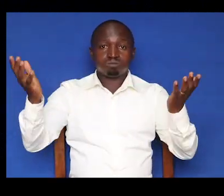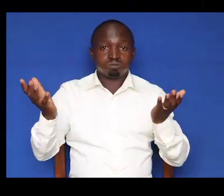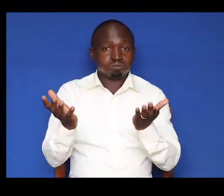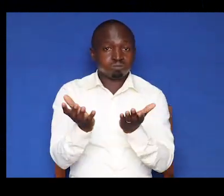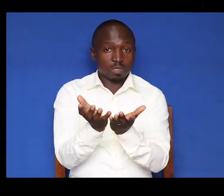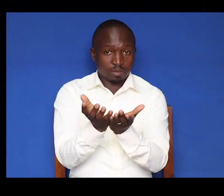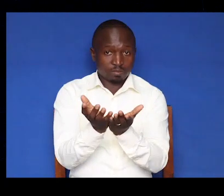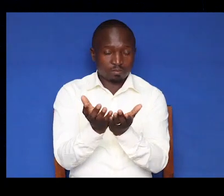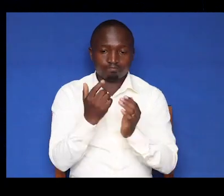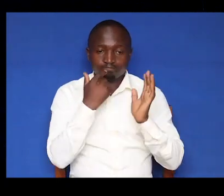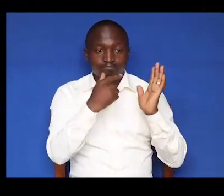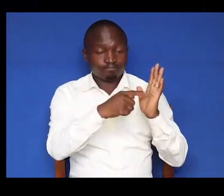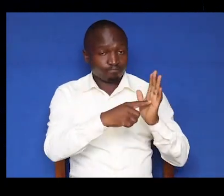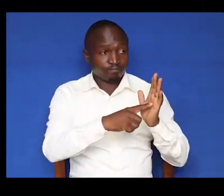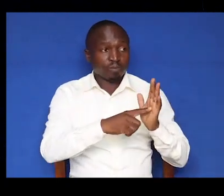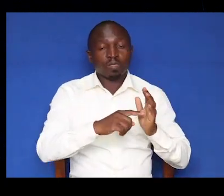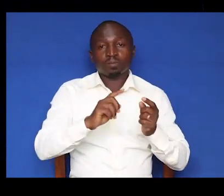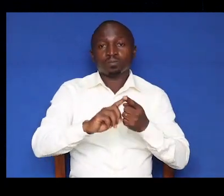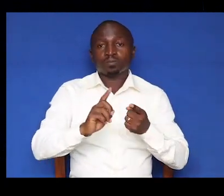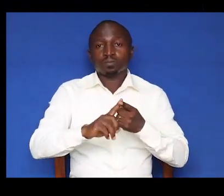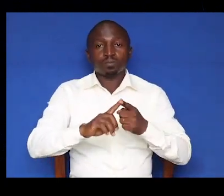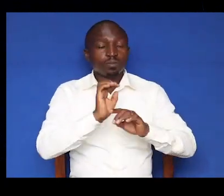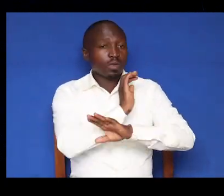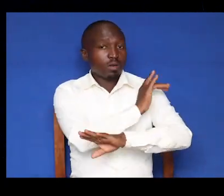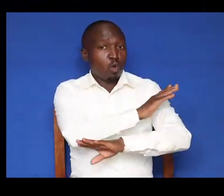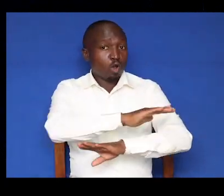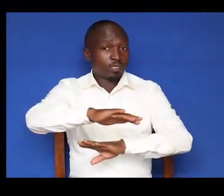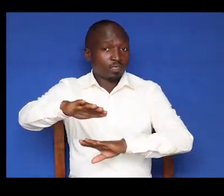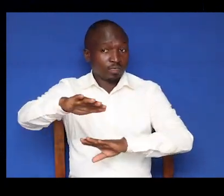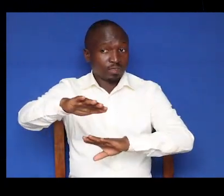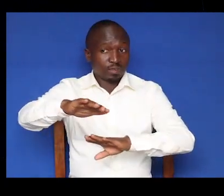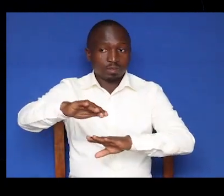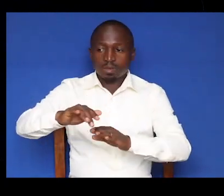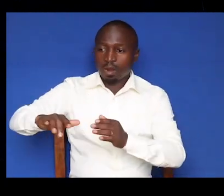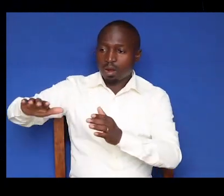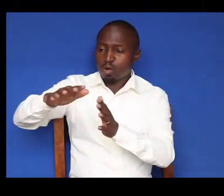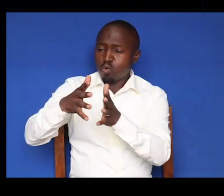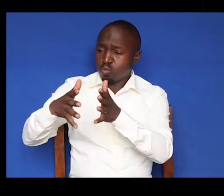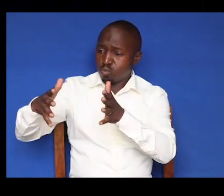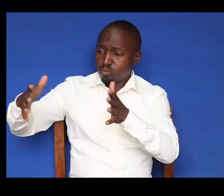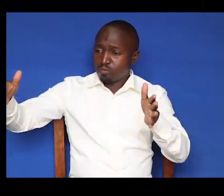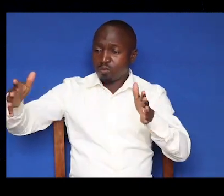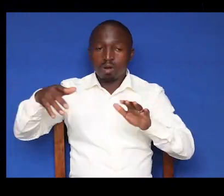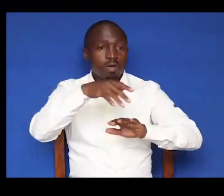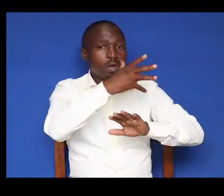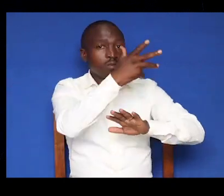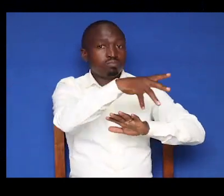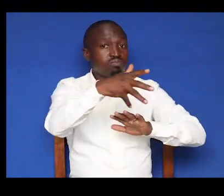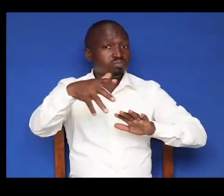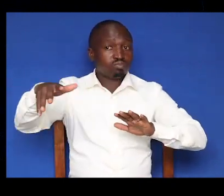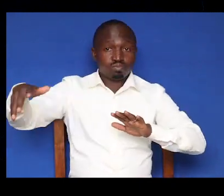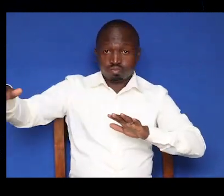It means ocean widely make the surface of the Earth.